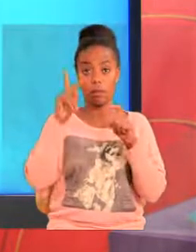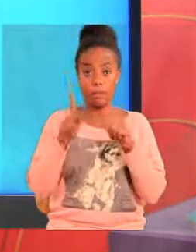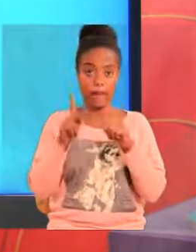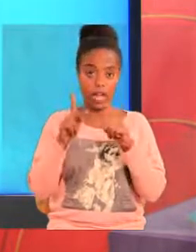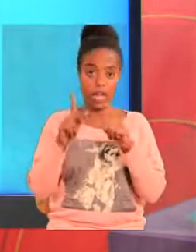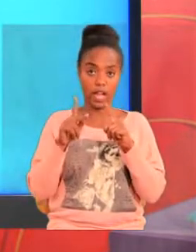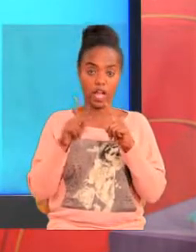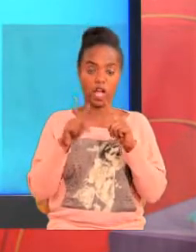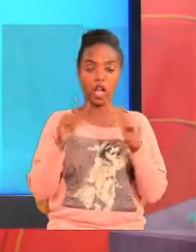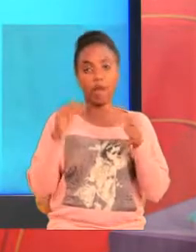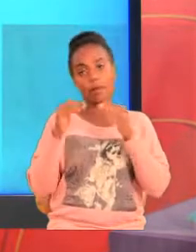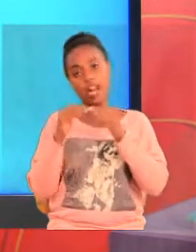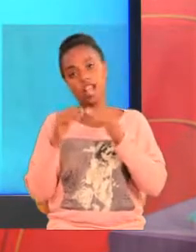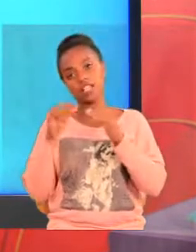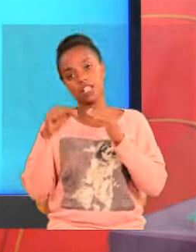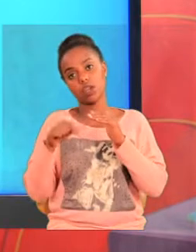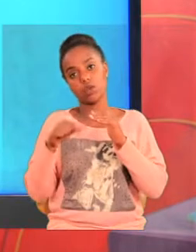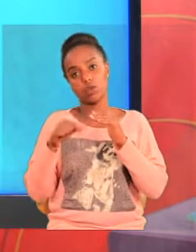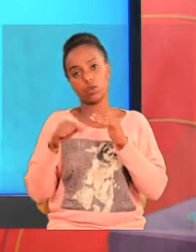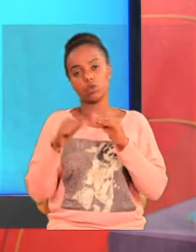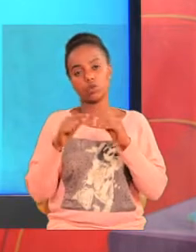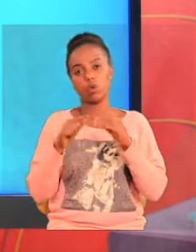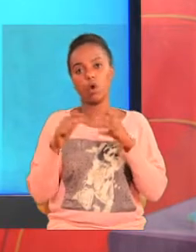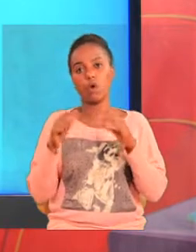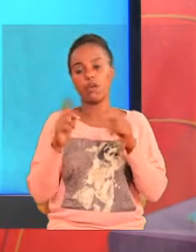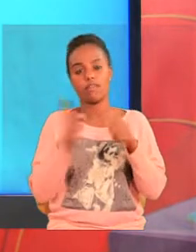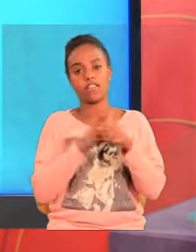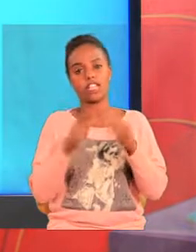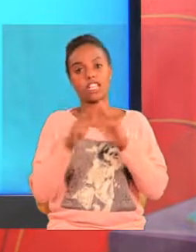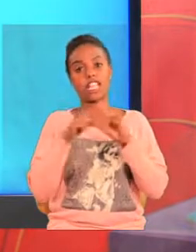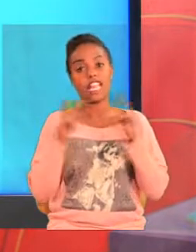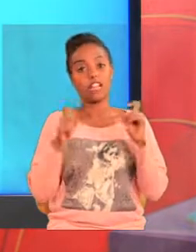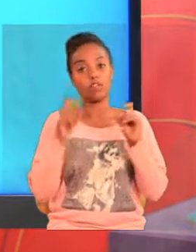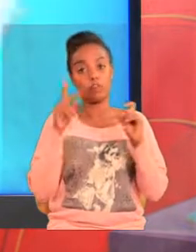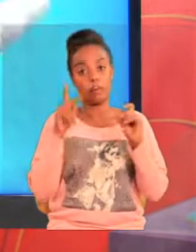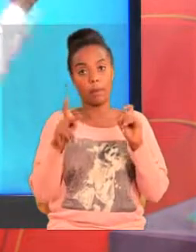Q. Let me have negation of P here.